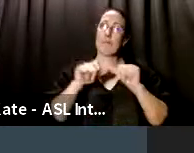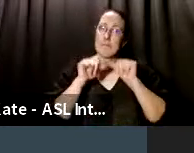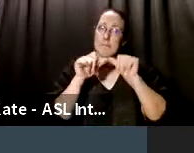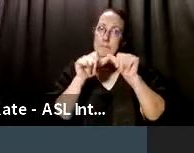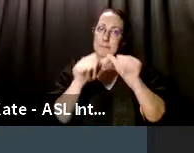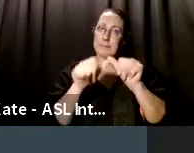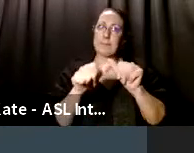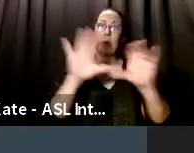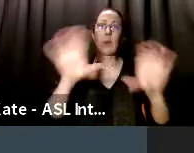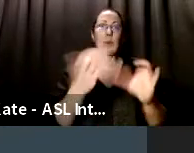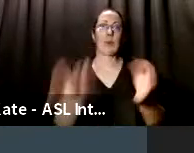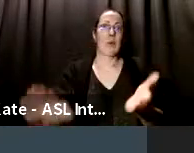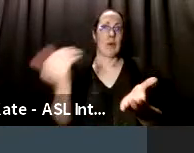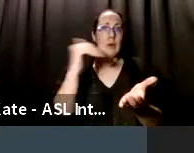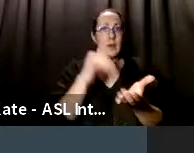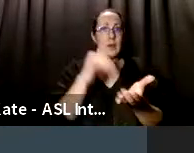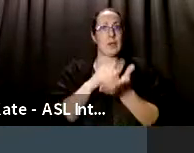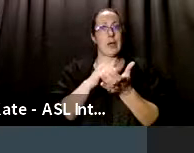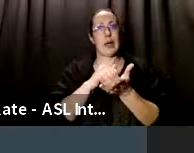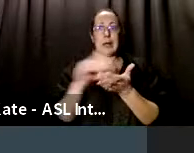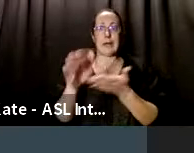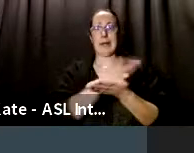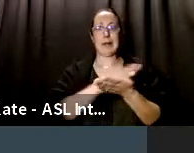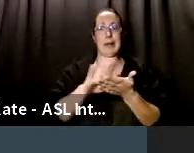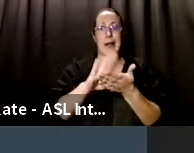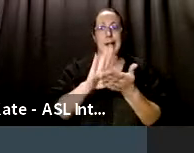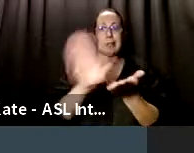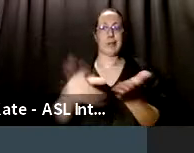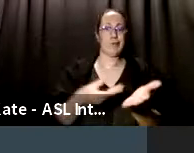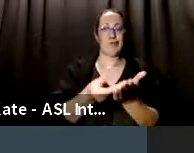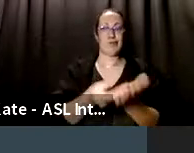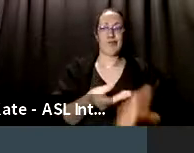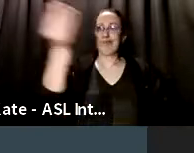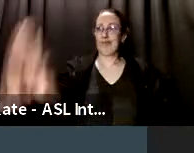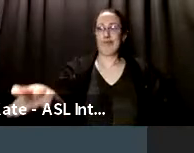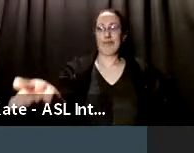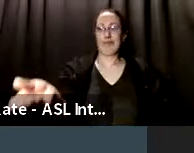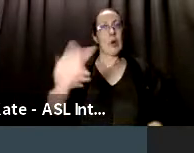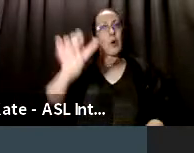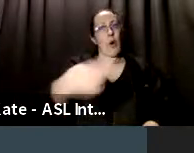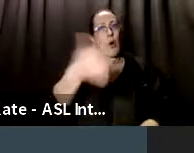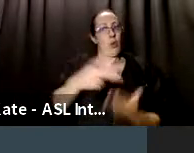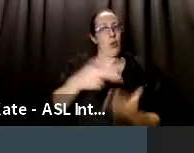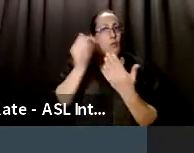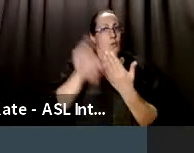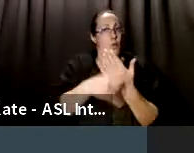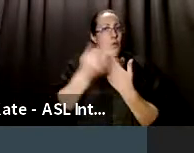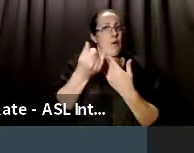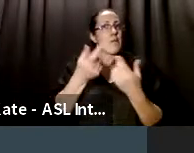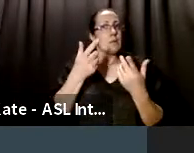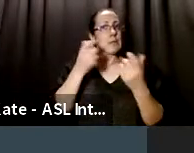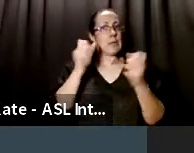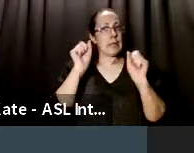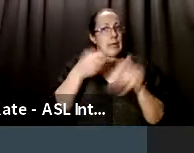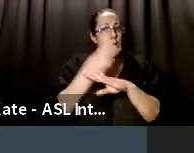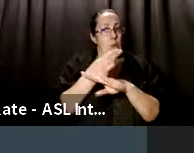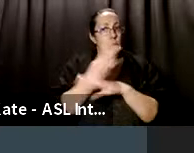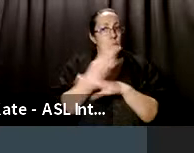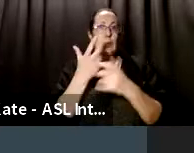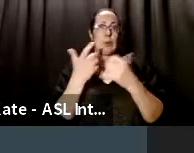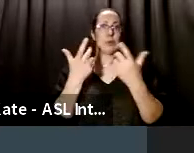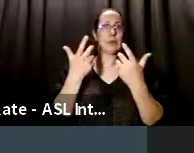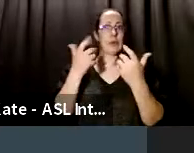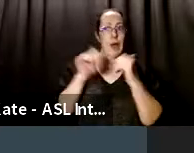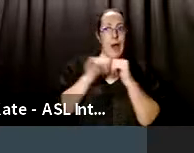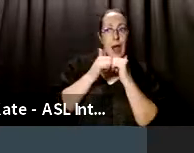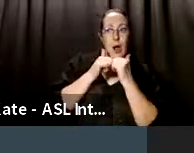be reproduced and kind of packaged neat and clean for other programs that are looking to bring young people into the space, looking